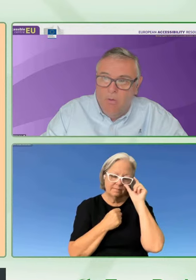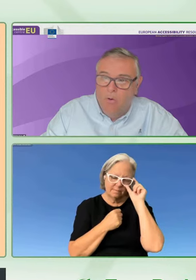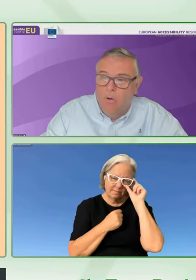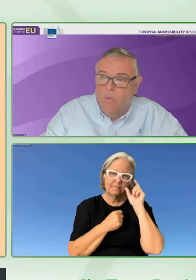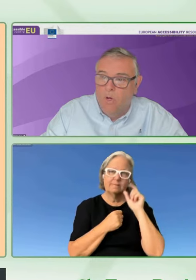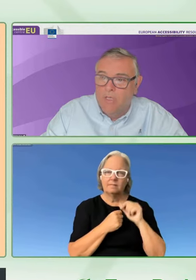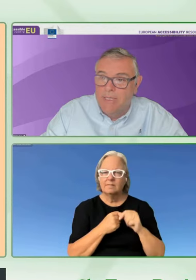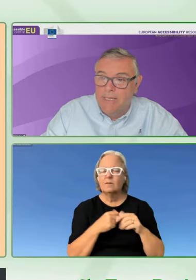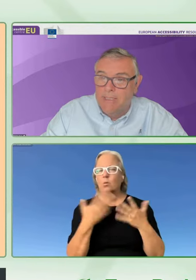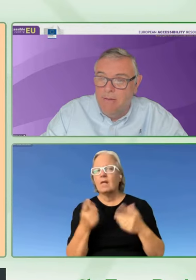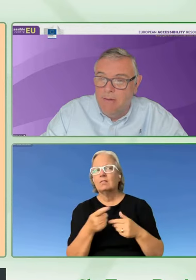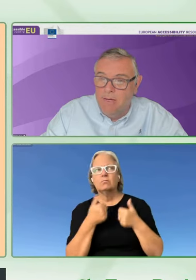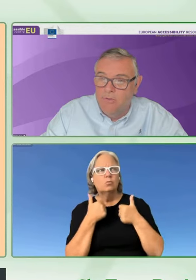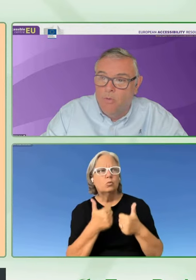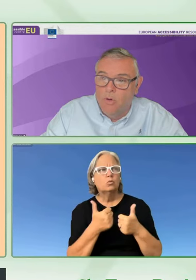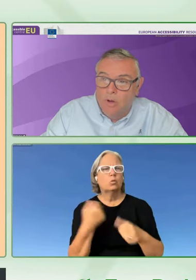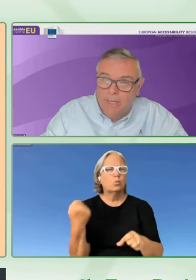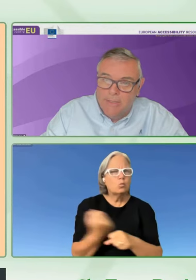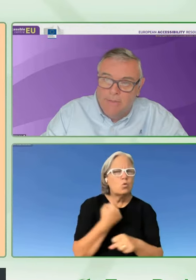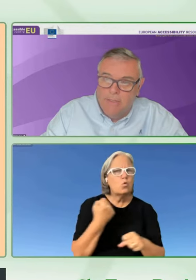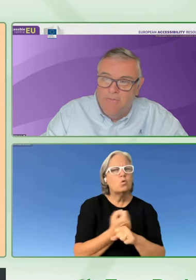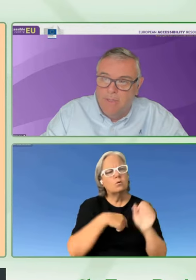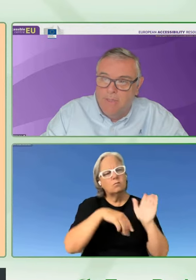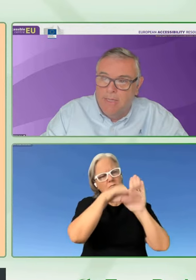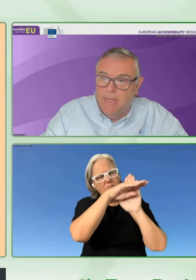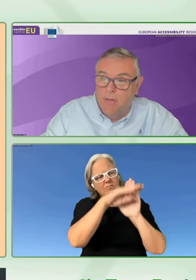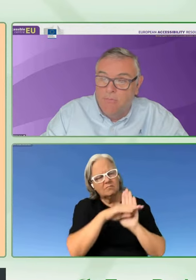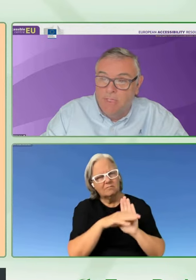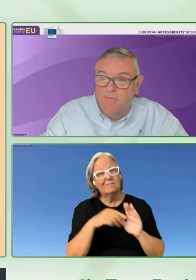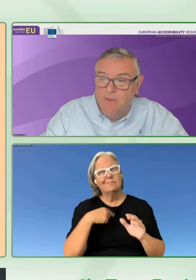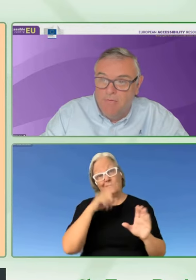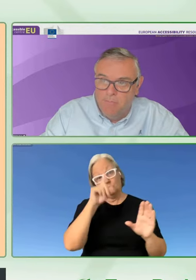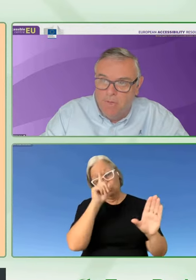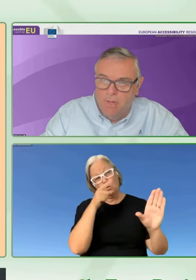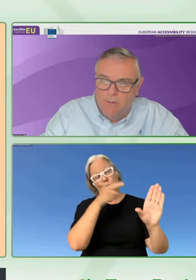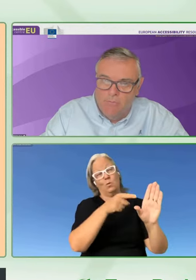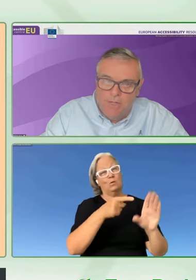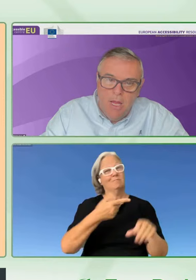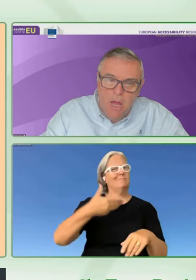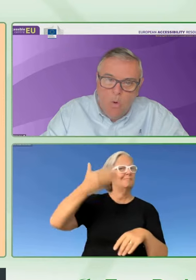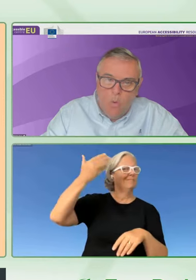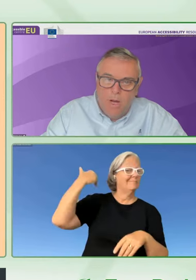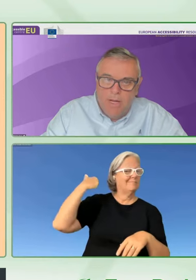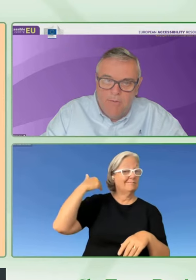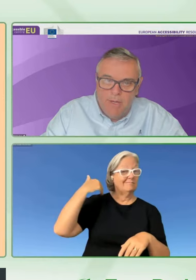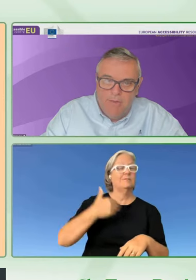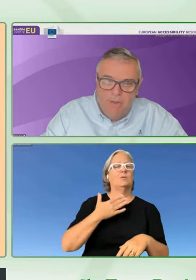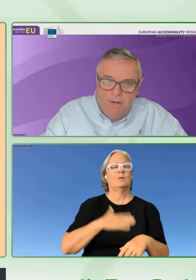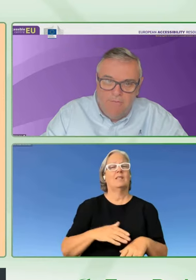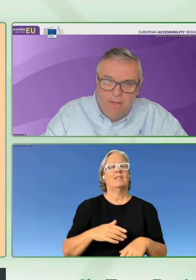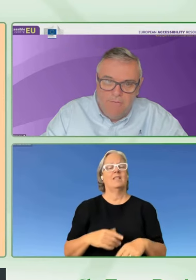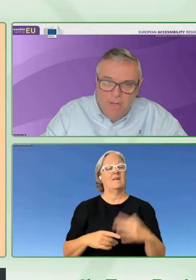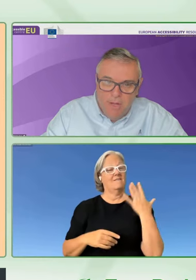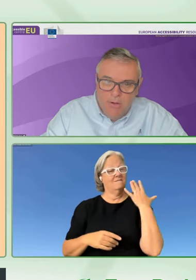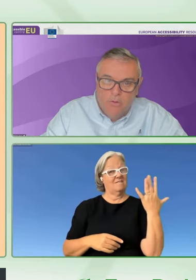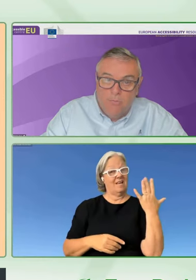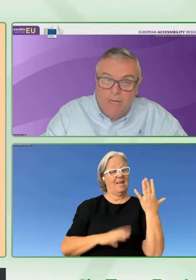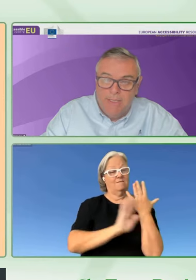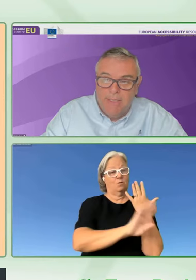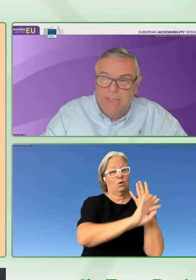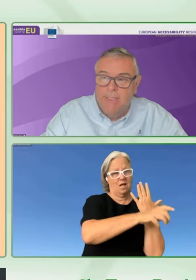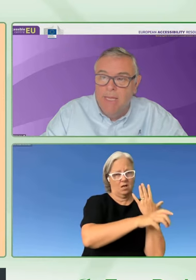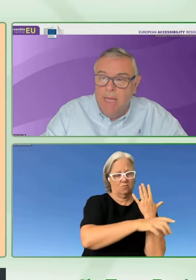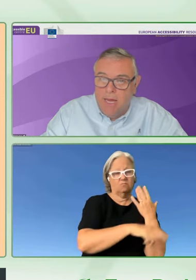our goal was last year to collect in different countries, five per country, 135